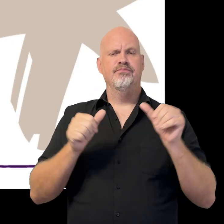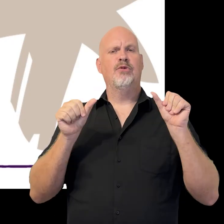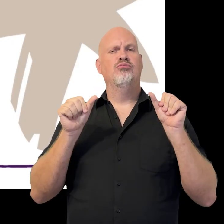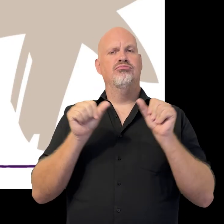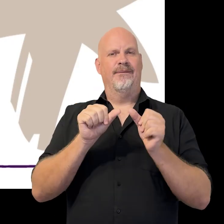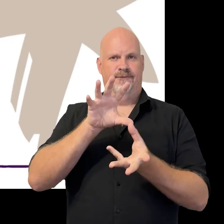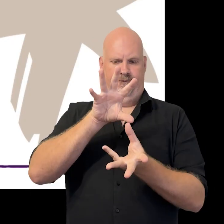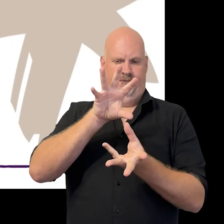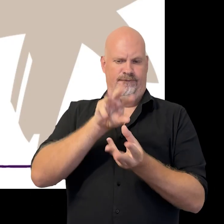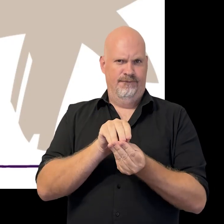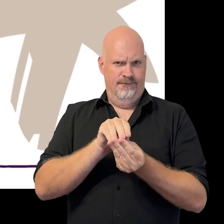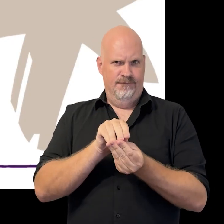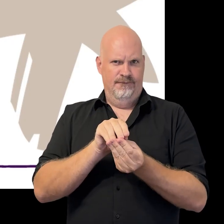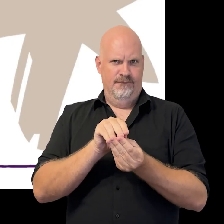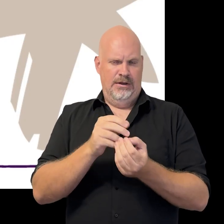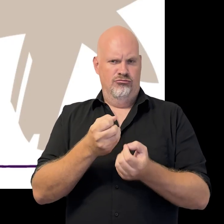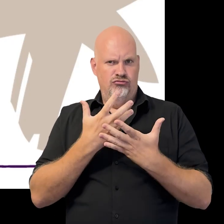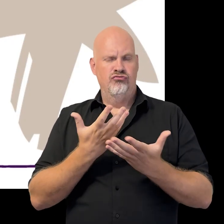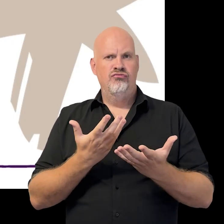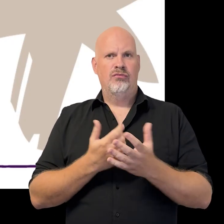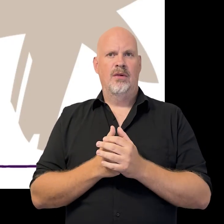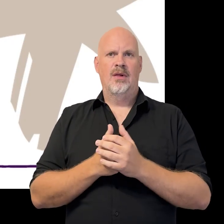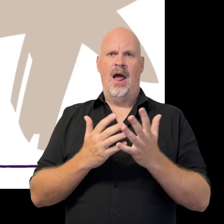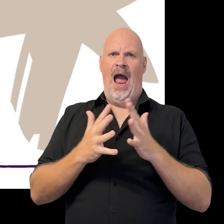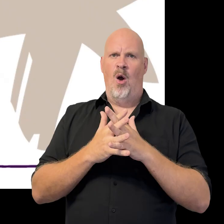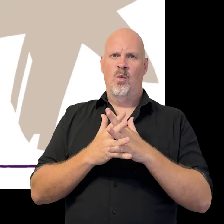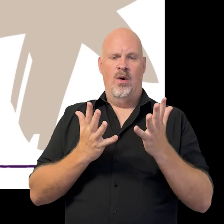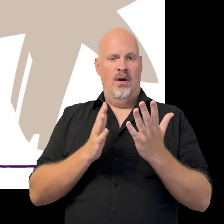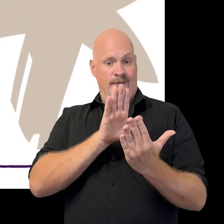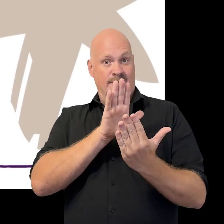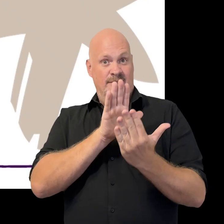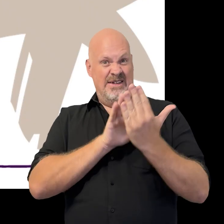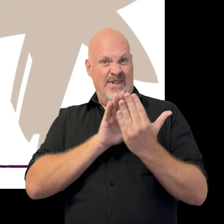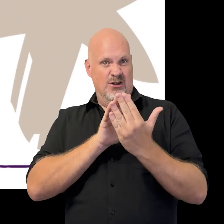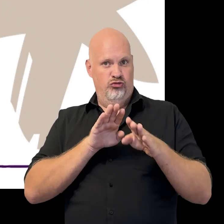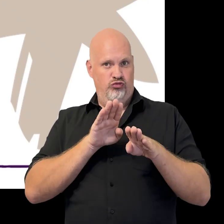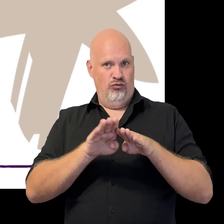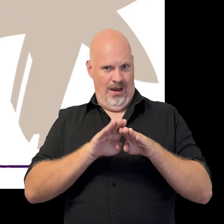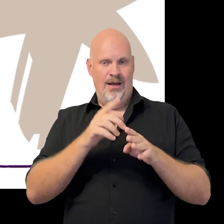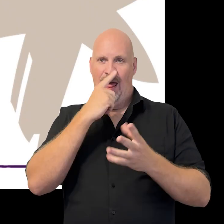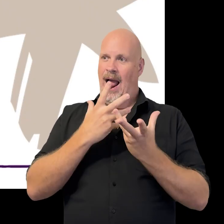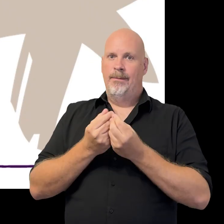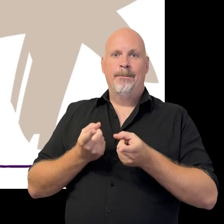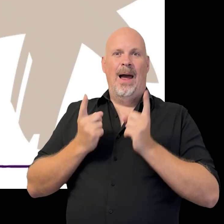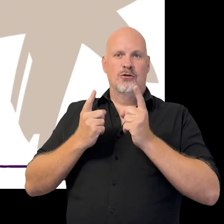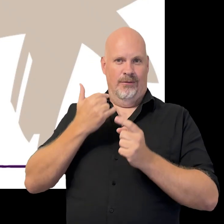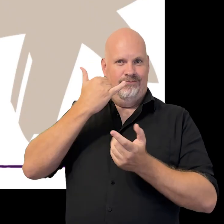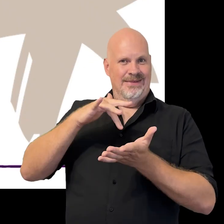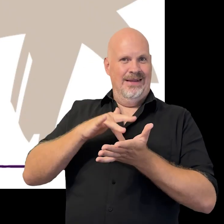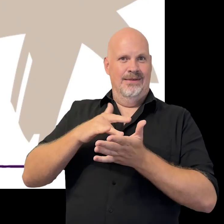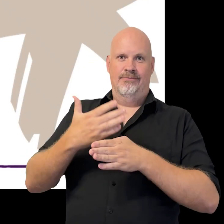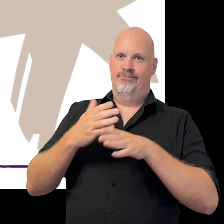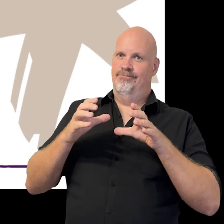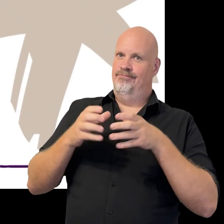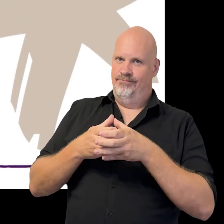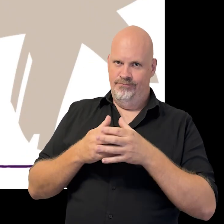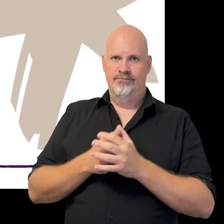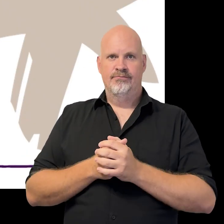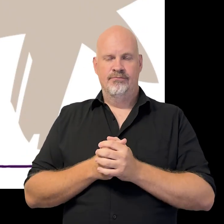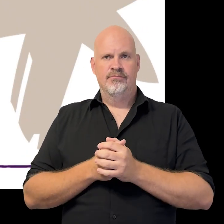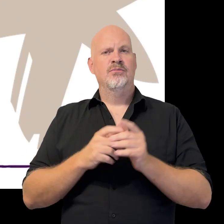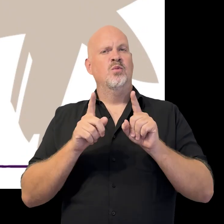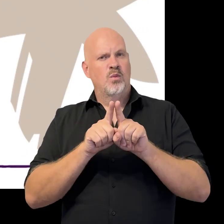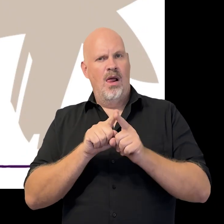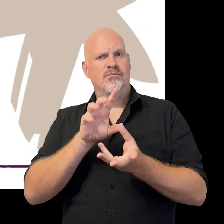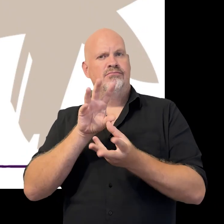that you clearly identify that you've got a people issue to be addressed within the organisation. Make sure